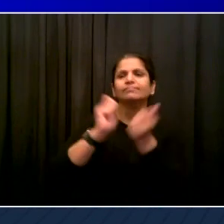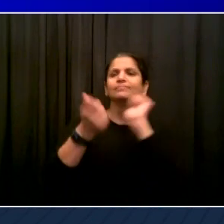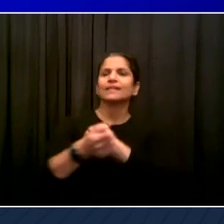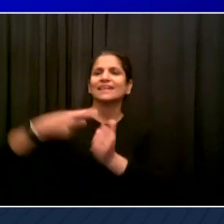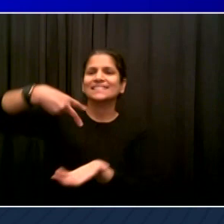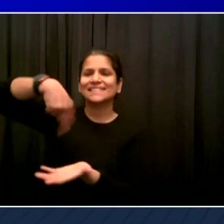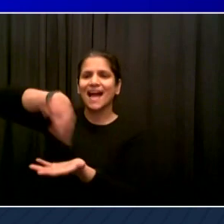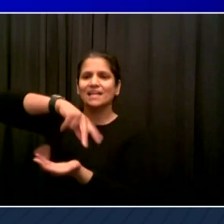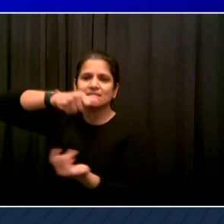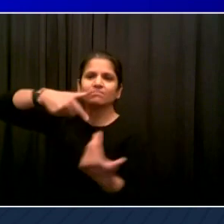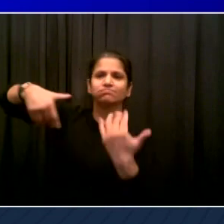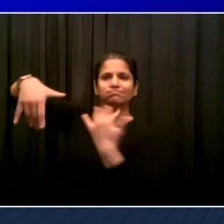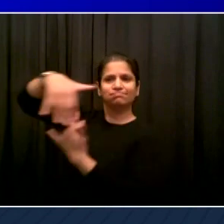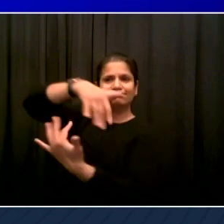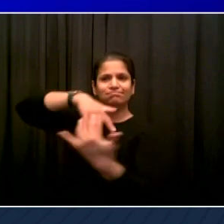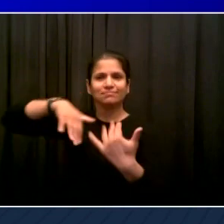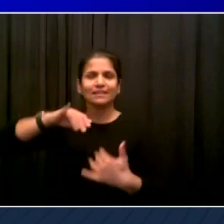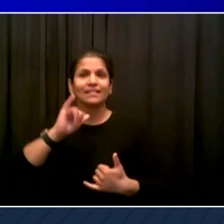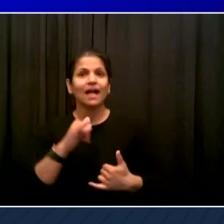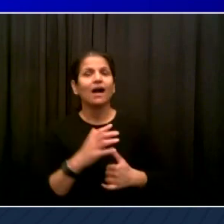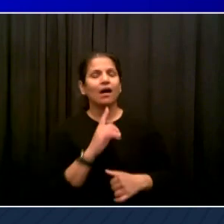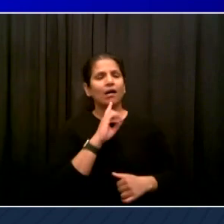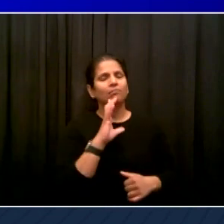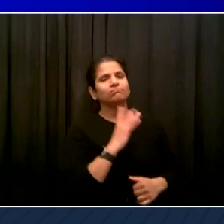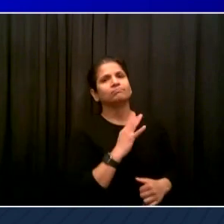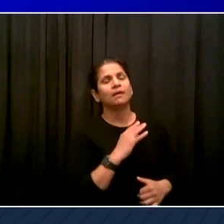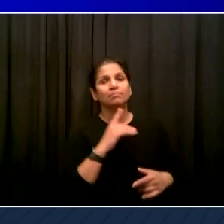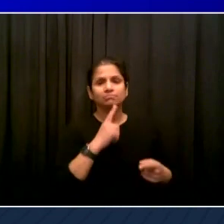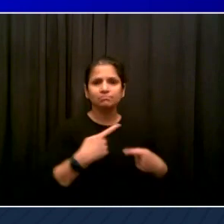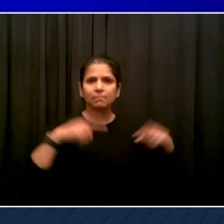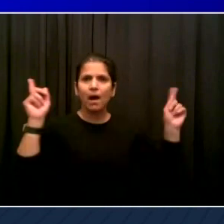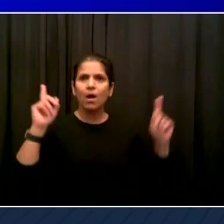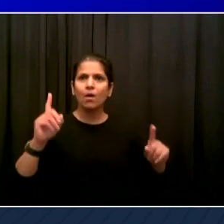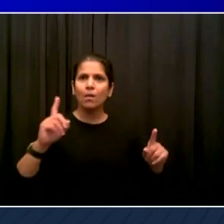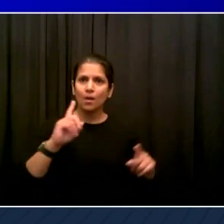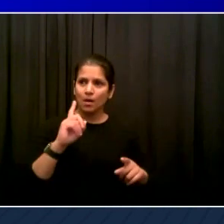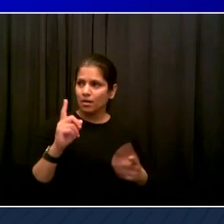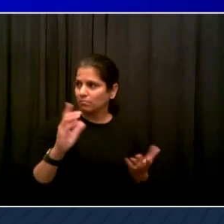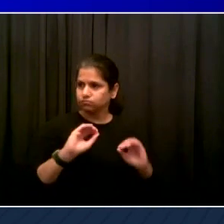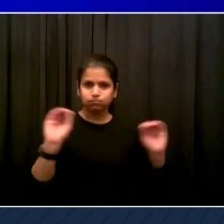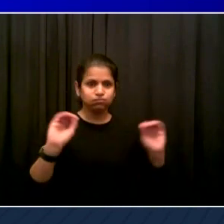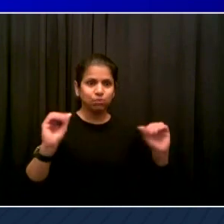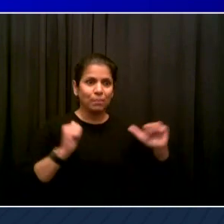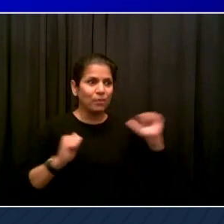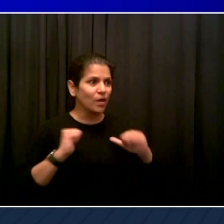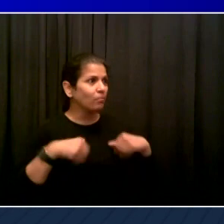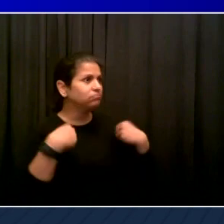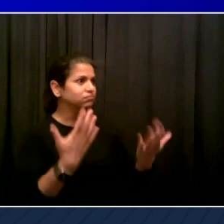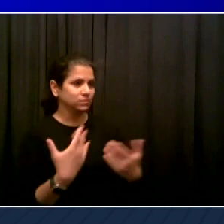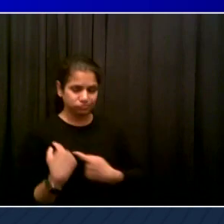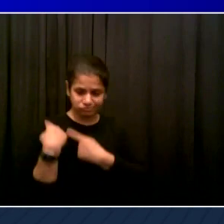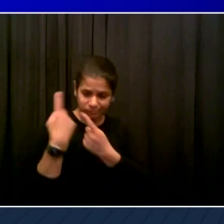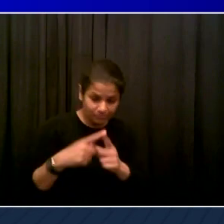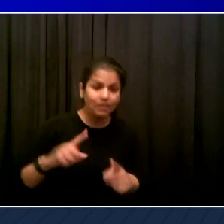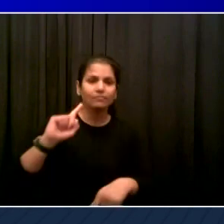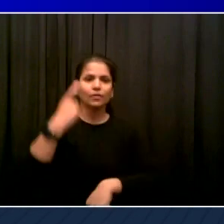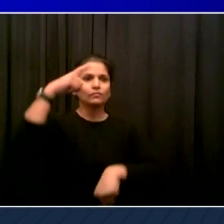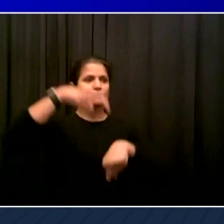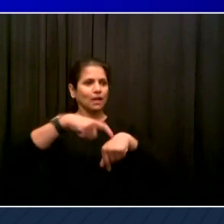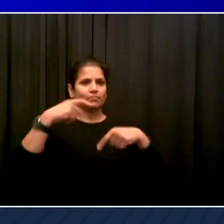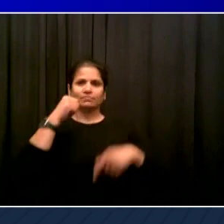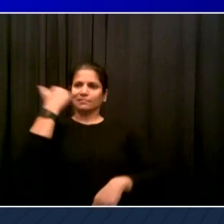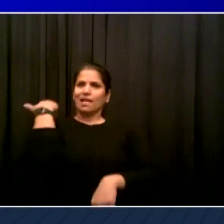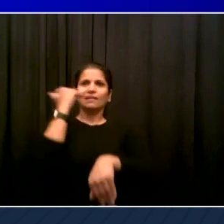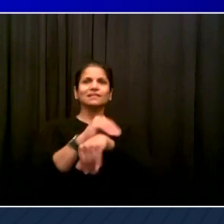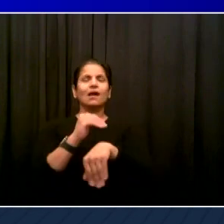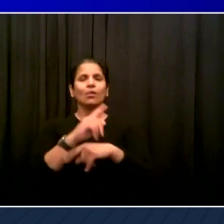who was there, seeing our cultural life come back, seeing on a beautiful spring evening,